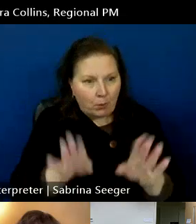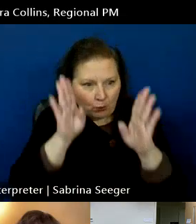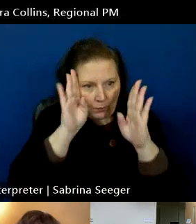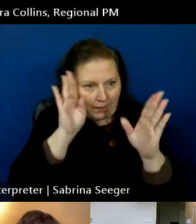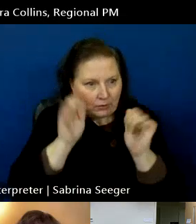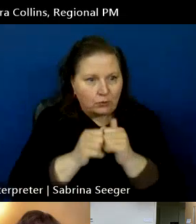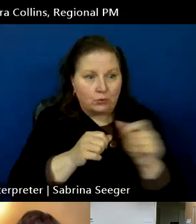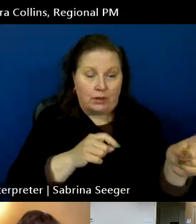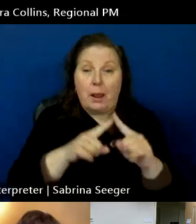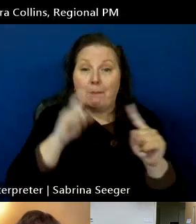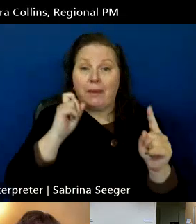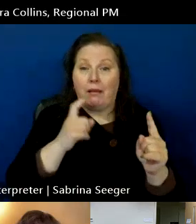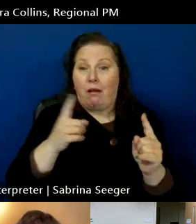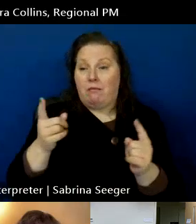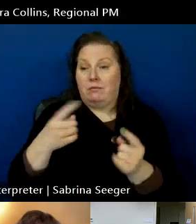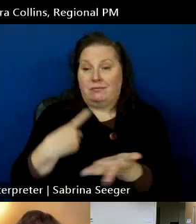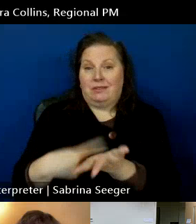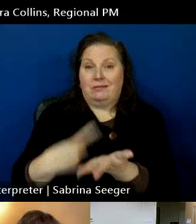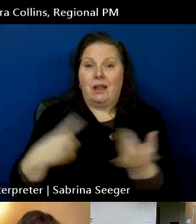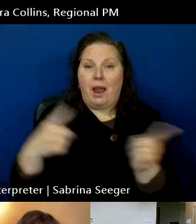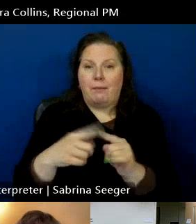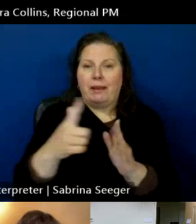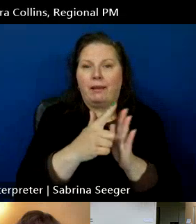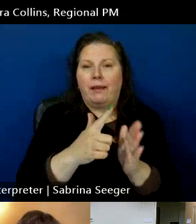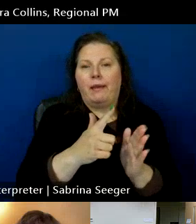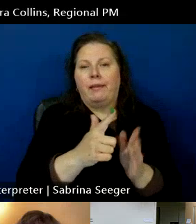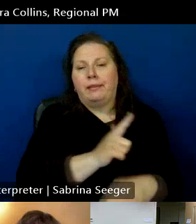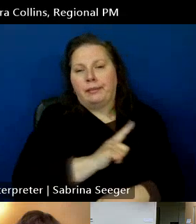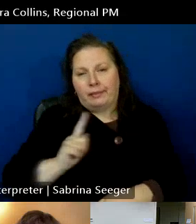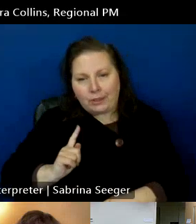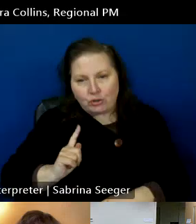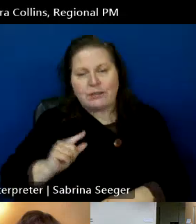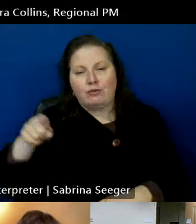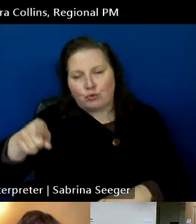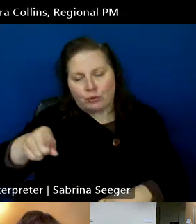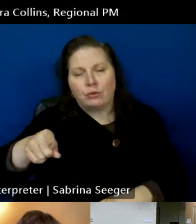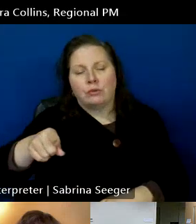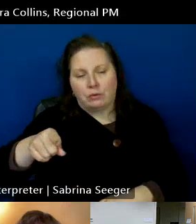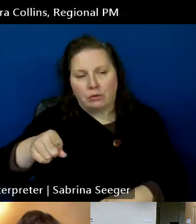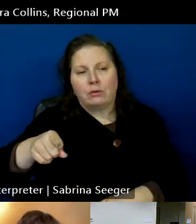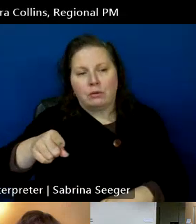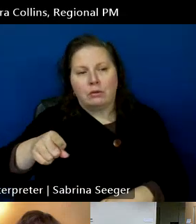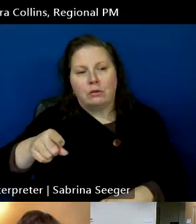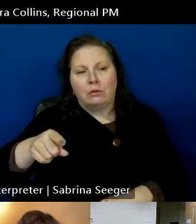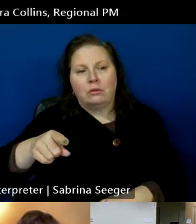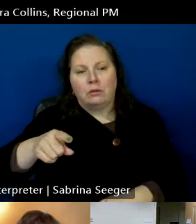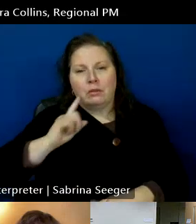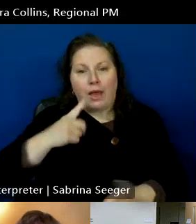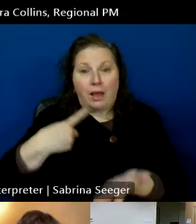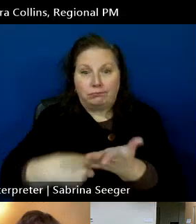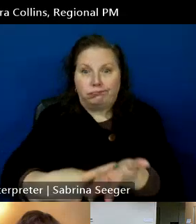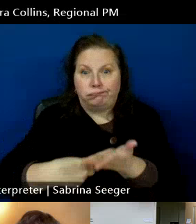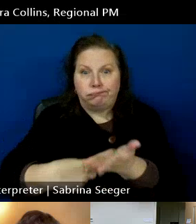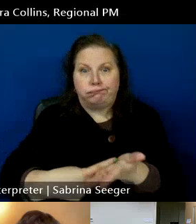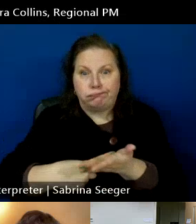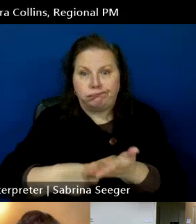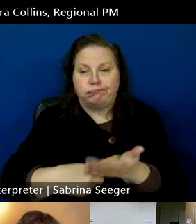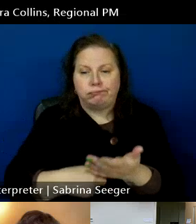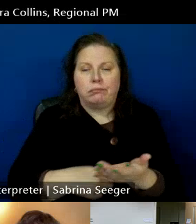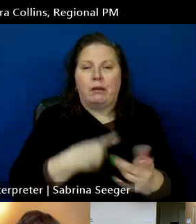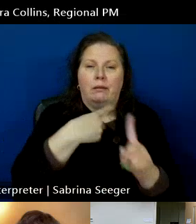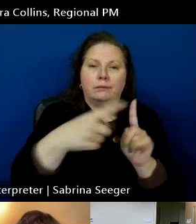Due to conversations happening in the legislature, we also spent a lot of ink discussing the pros